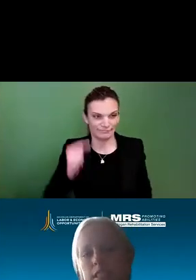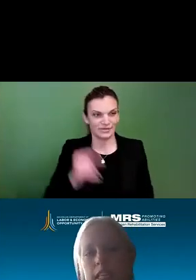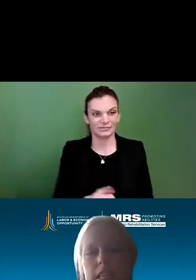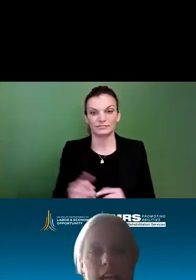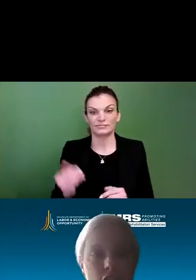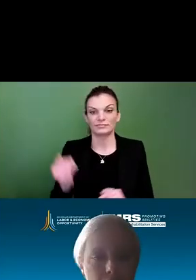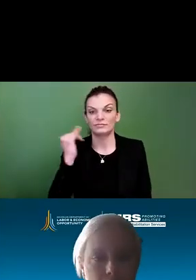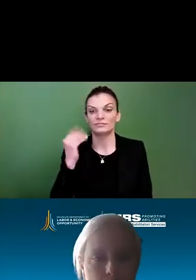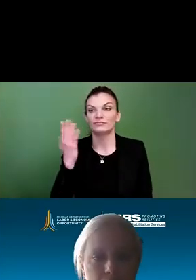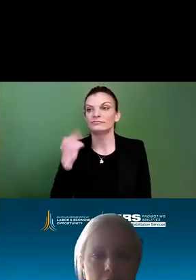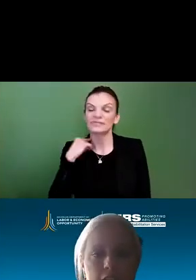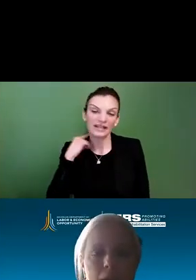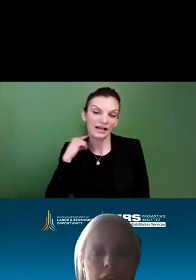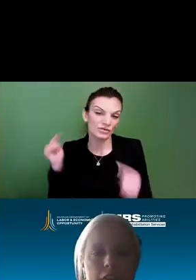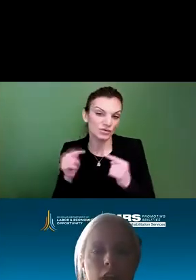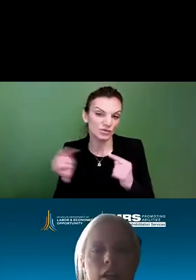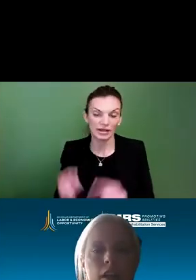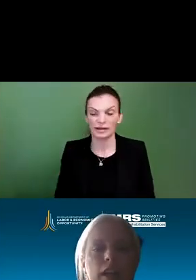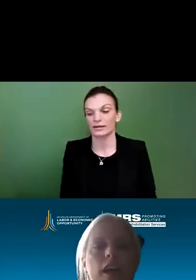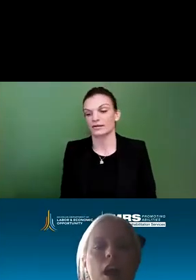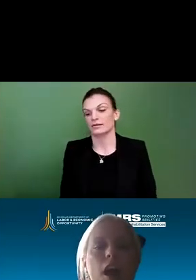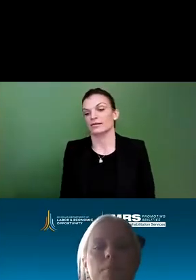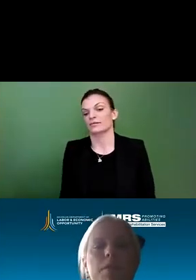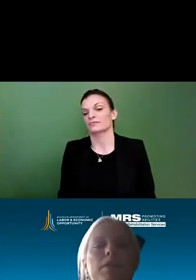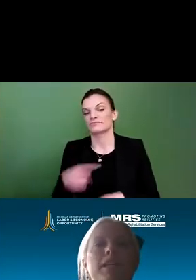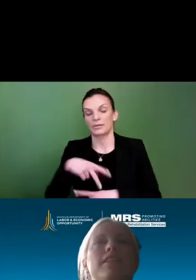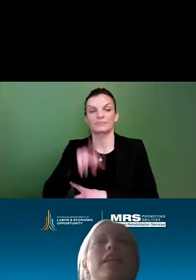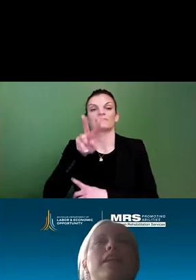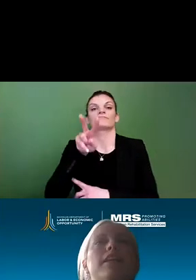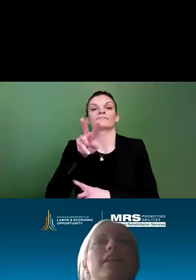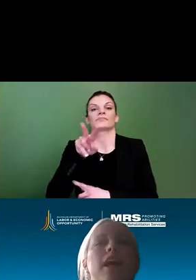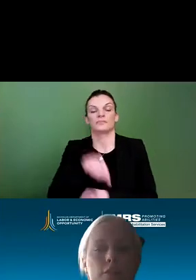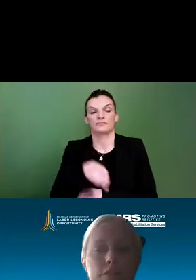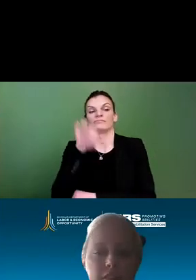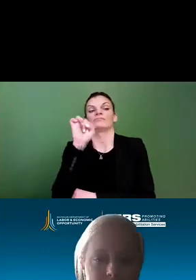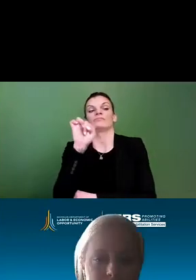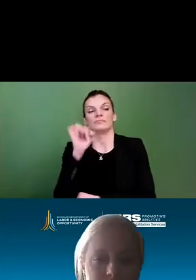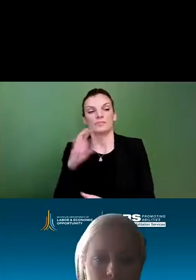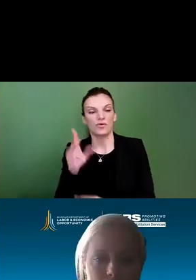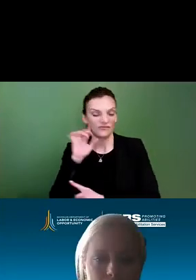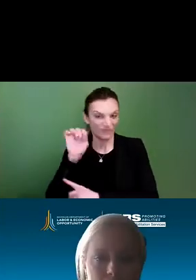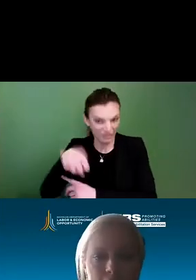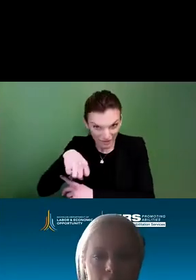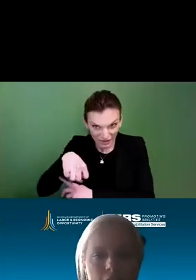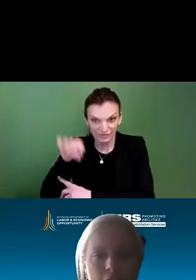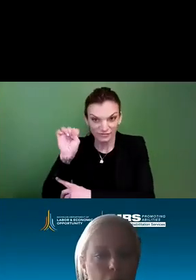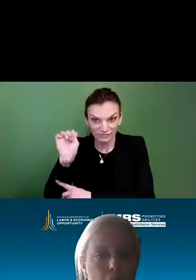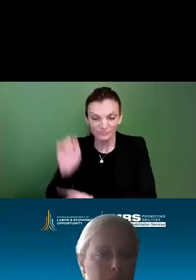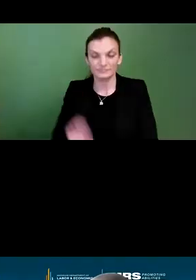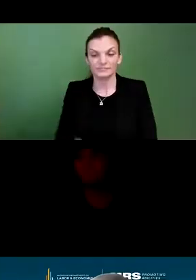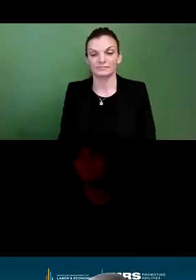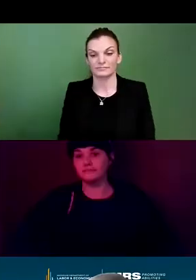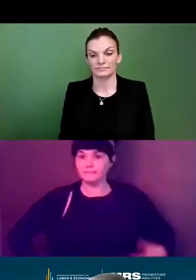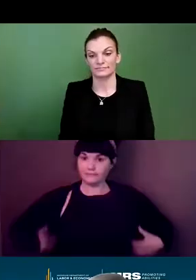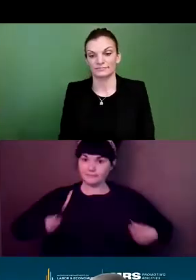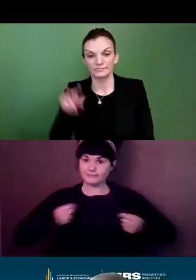we see neck strain and pain from either looking up, extending the neck, or flexing the neck. By